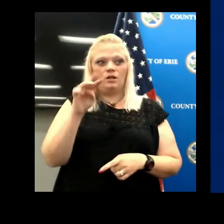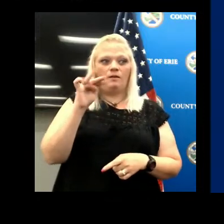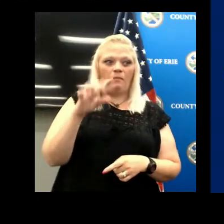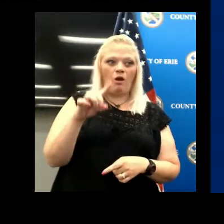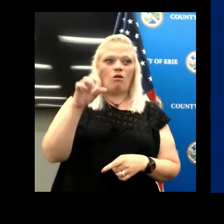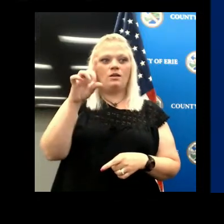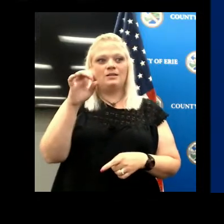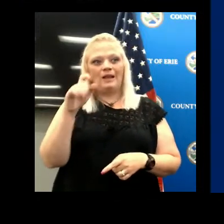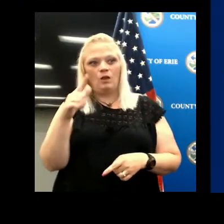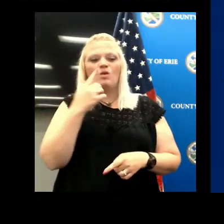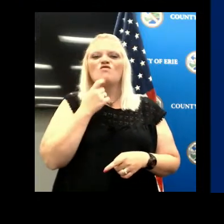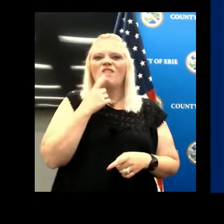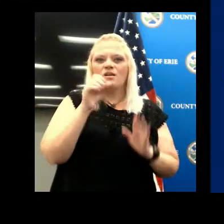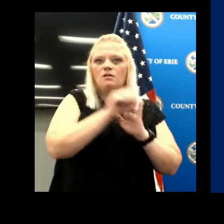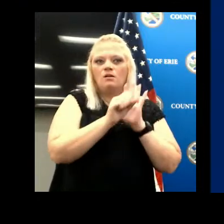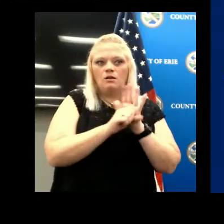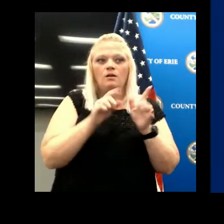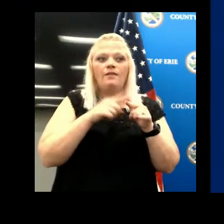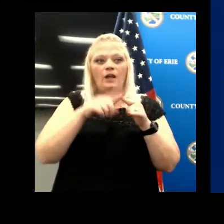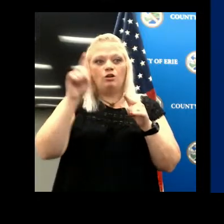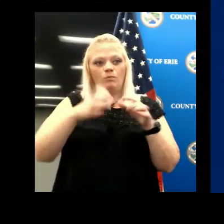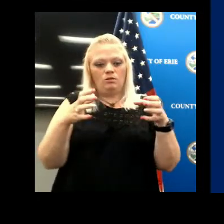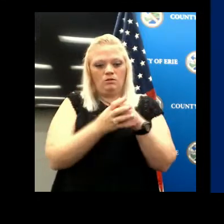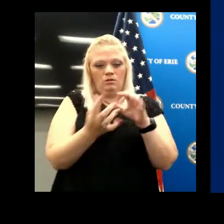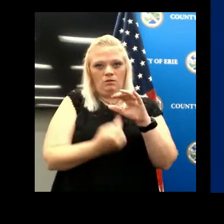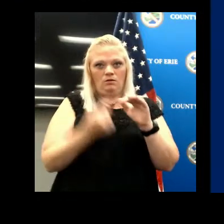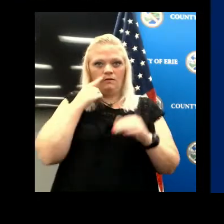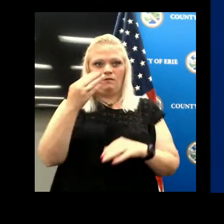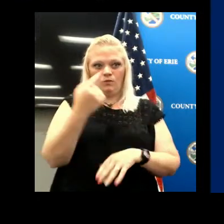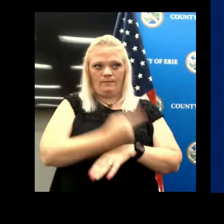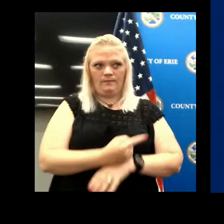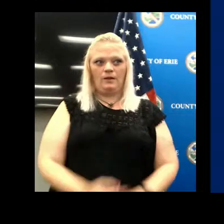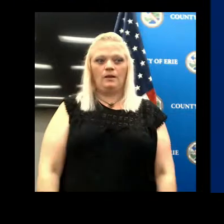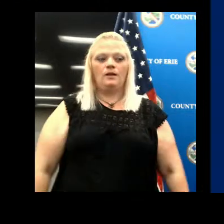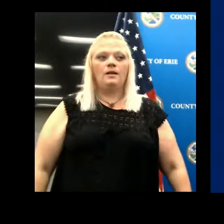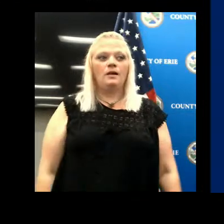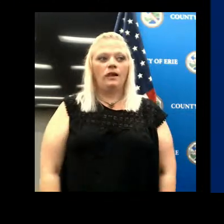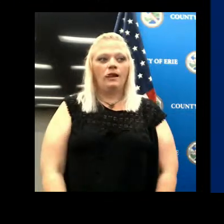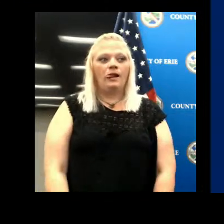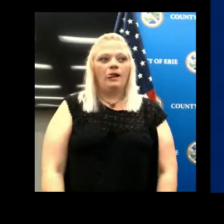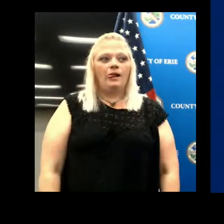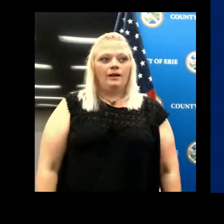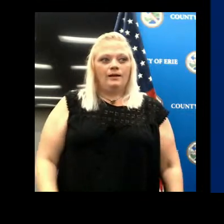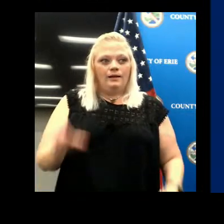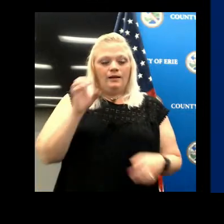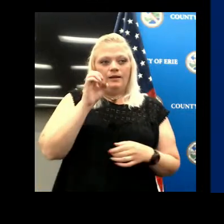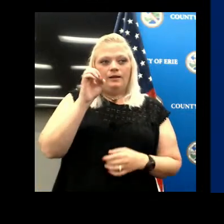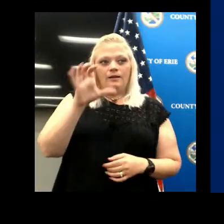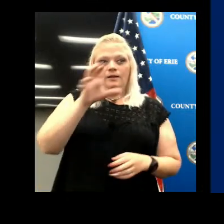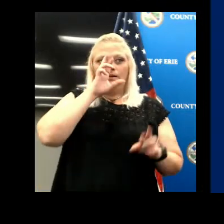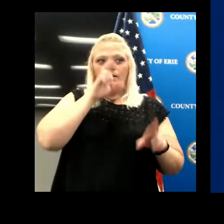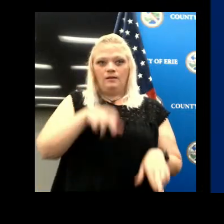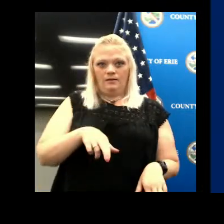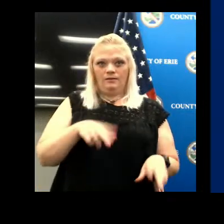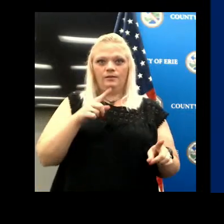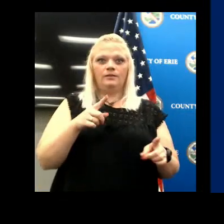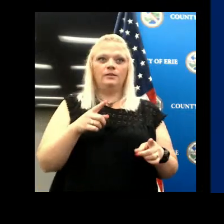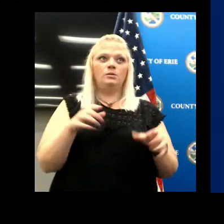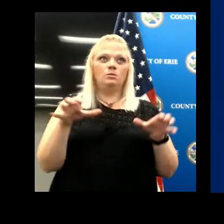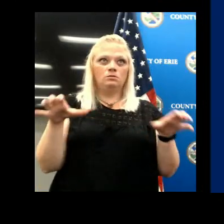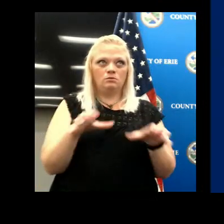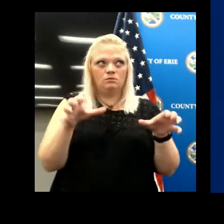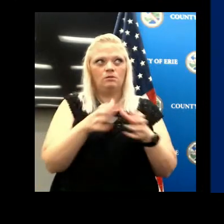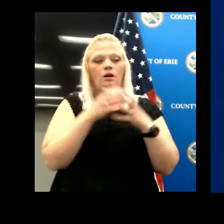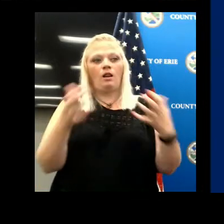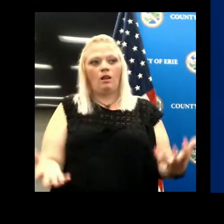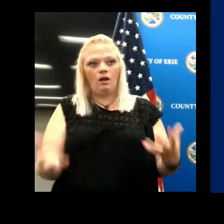states in red, then you are supposed to quarantine for 14 days. Erie County responds. We've done a lot, we've talked a lot, and there's more to